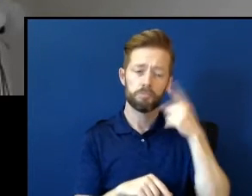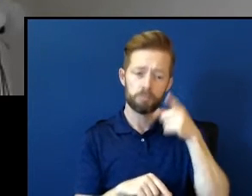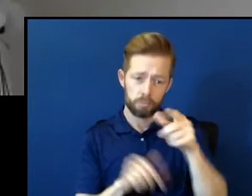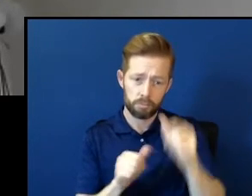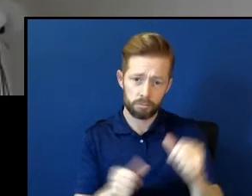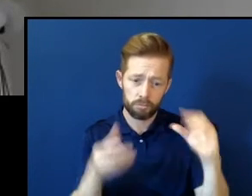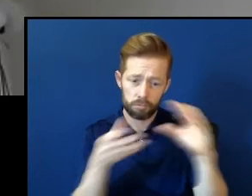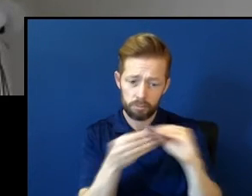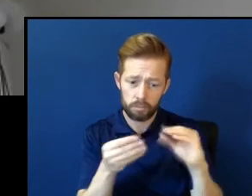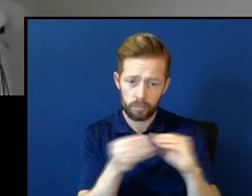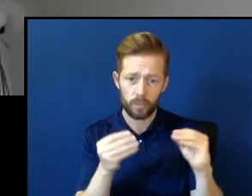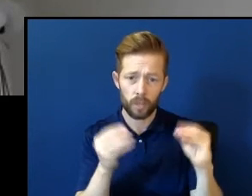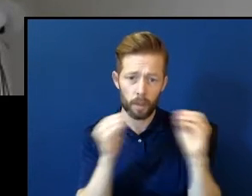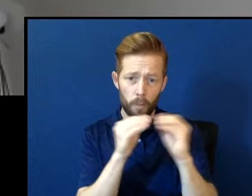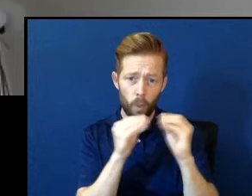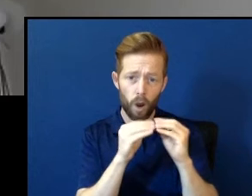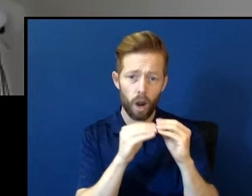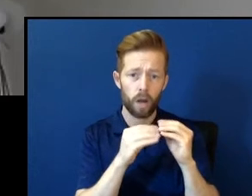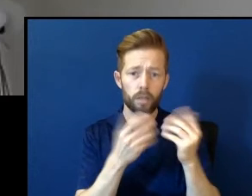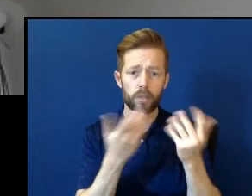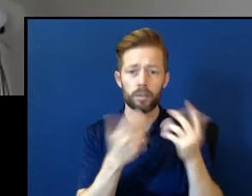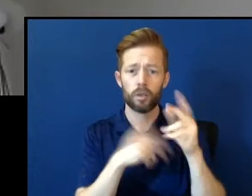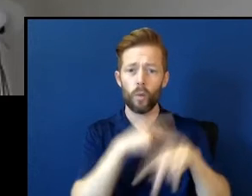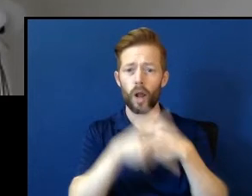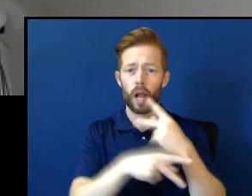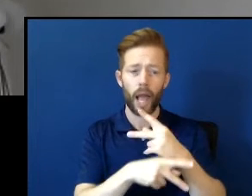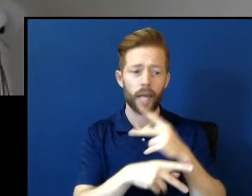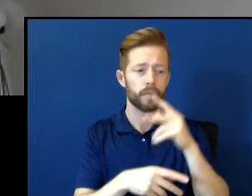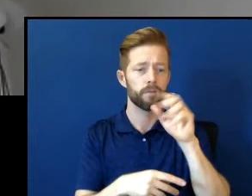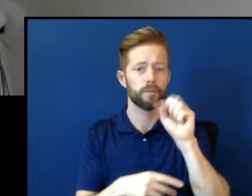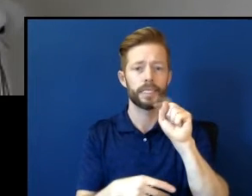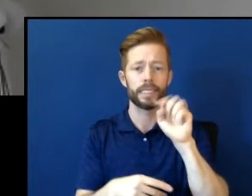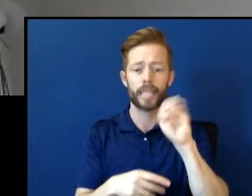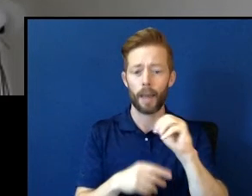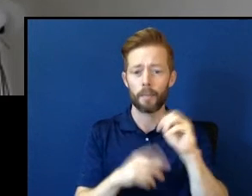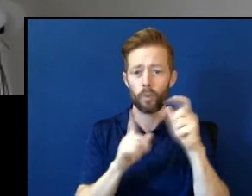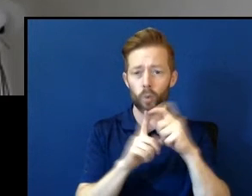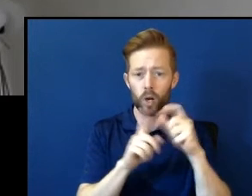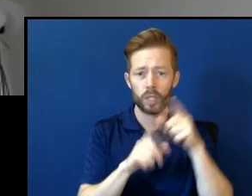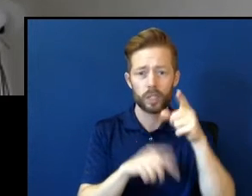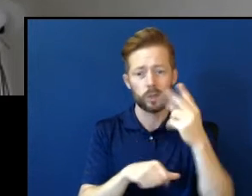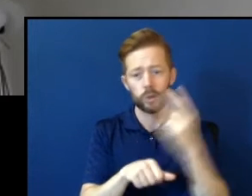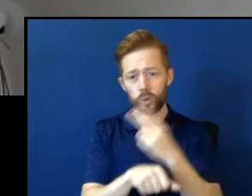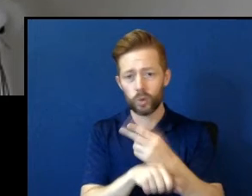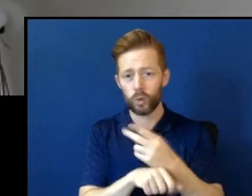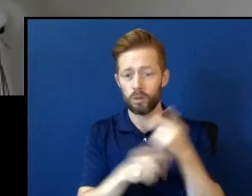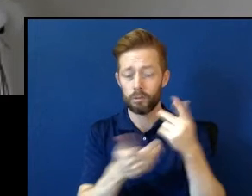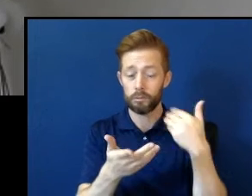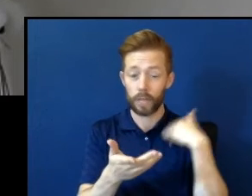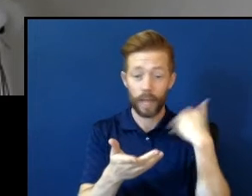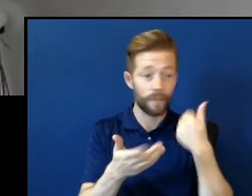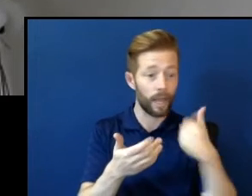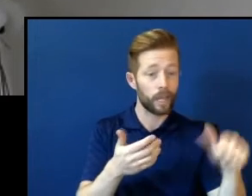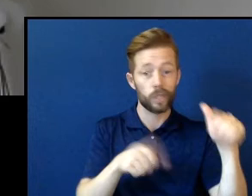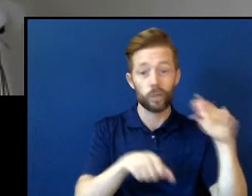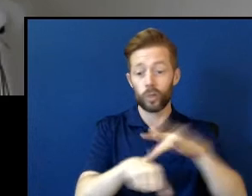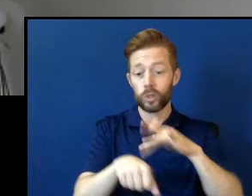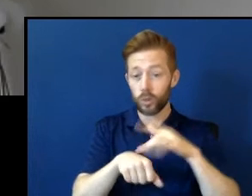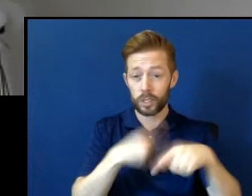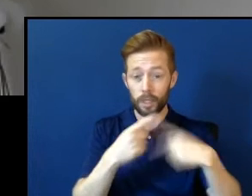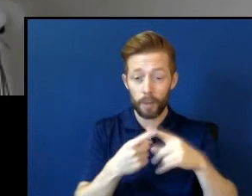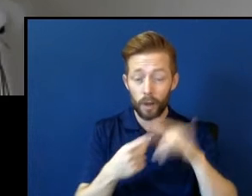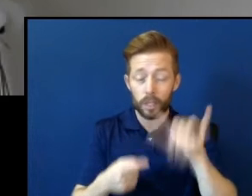idea. So can you tell us a little bit more, what kind of a STEM words that did you use, and did you have